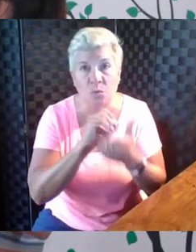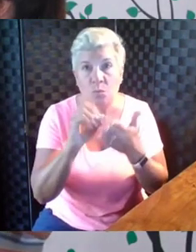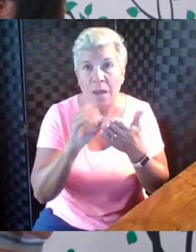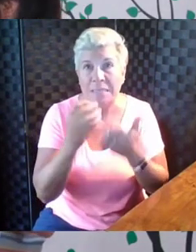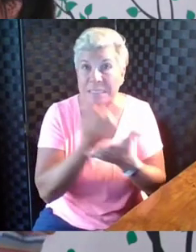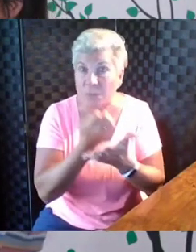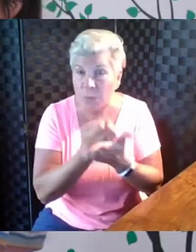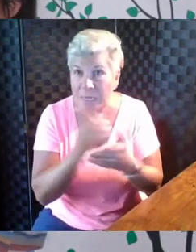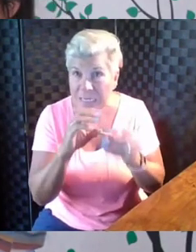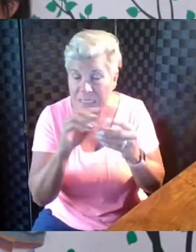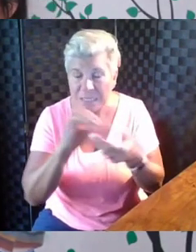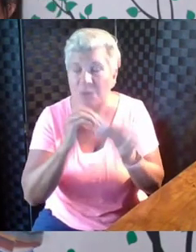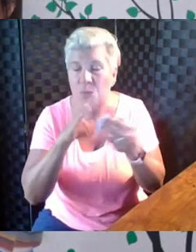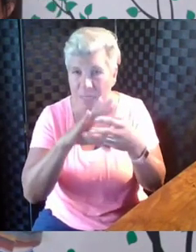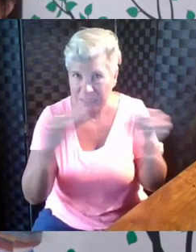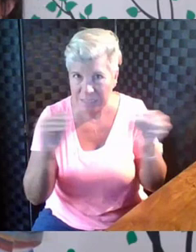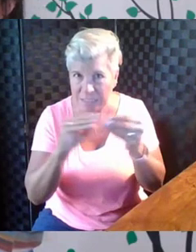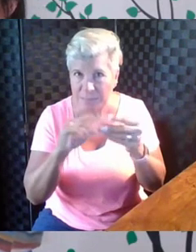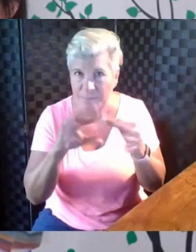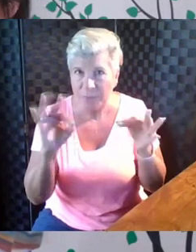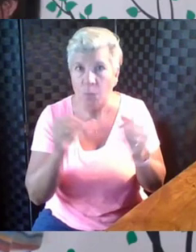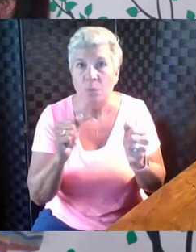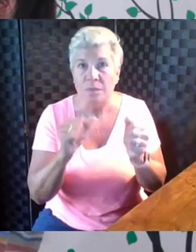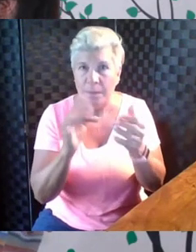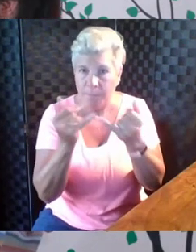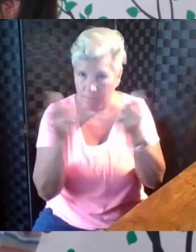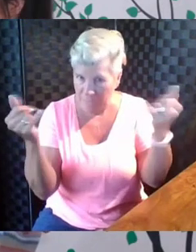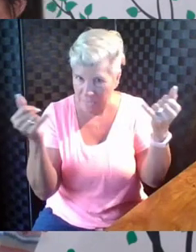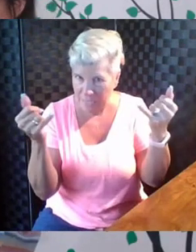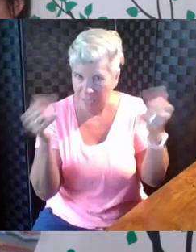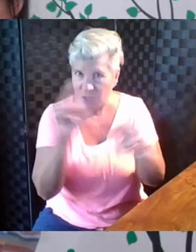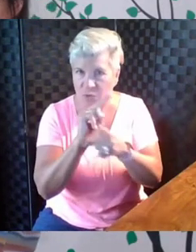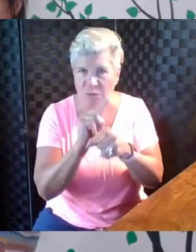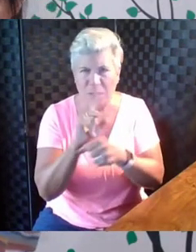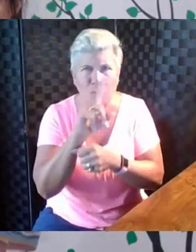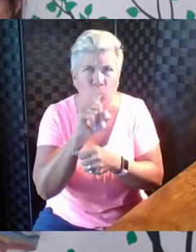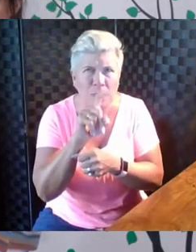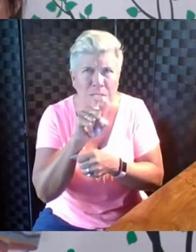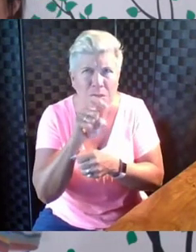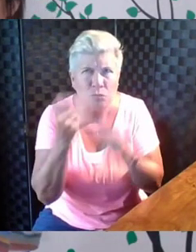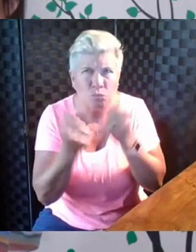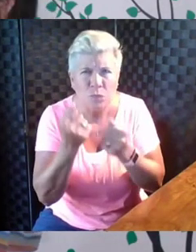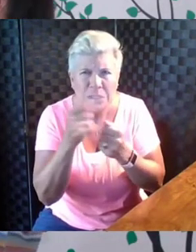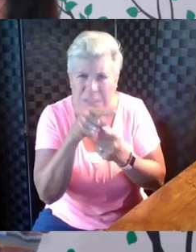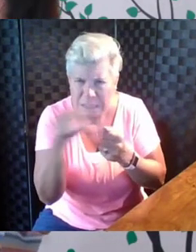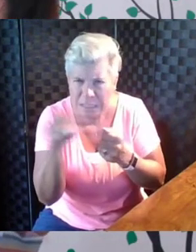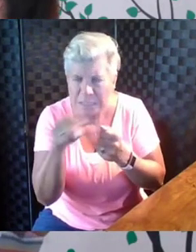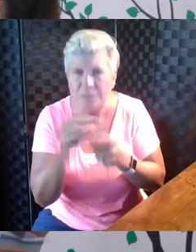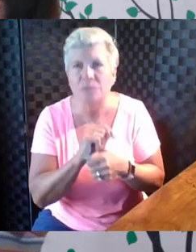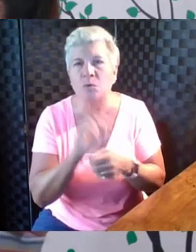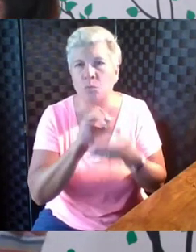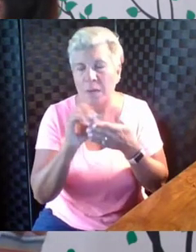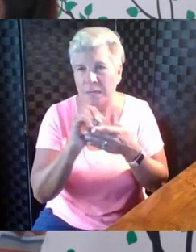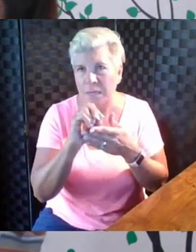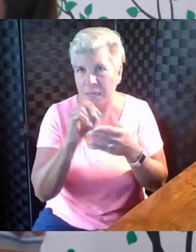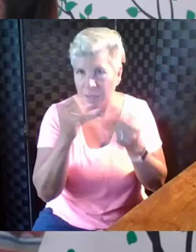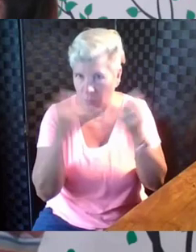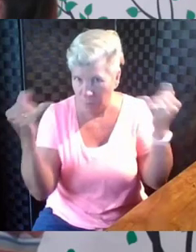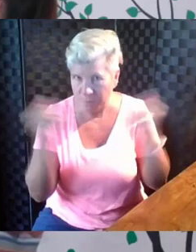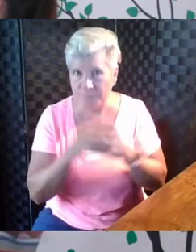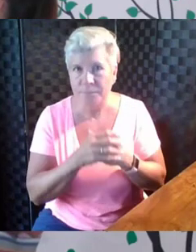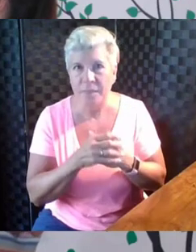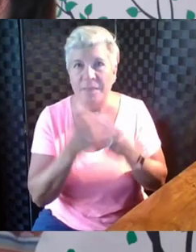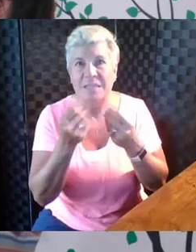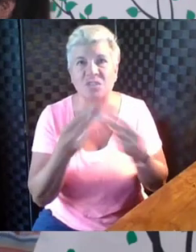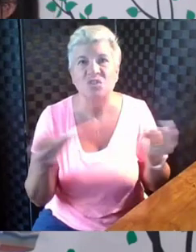an equation with a missing part. So again, we're going to use that representation to create an equation. And then we're going to